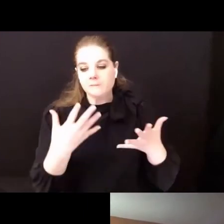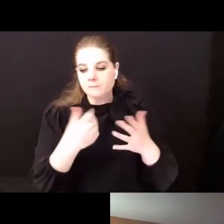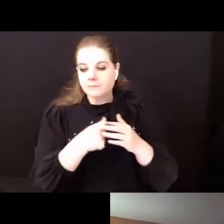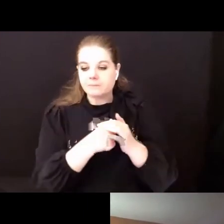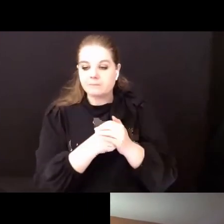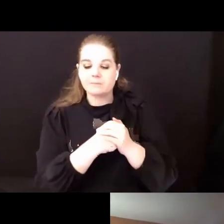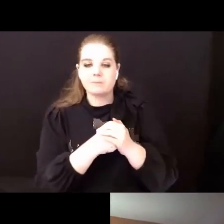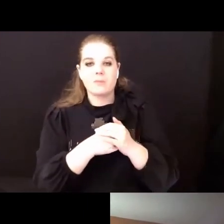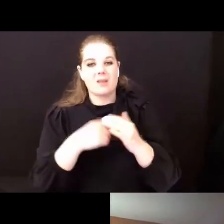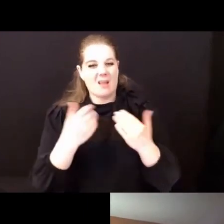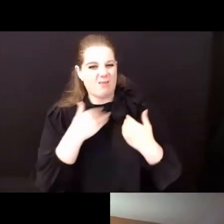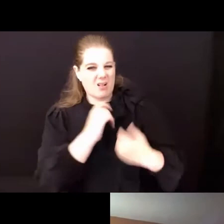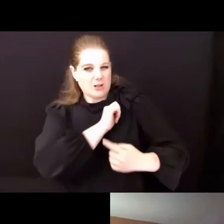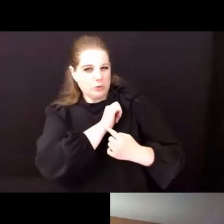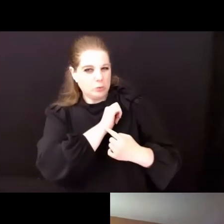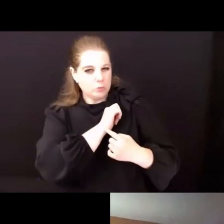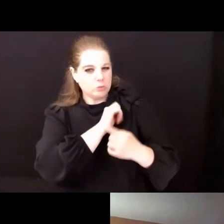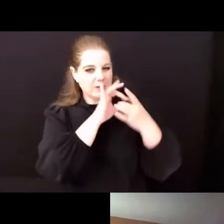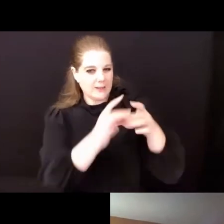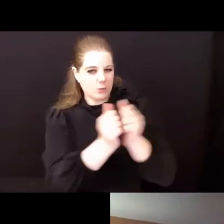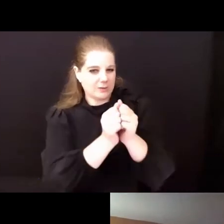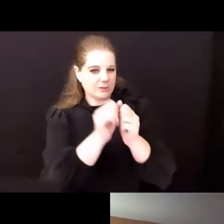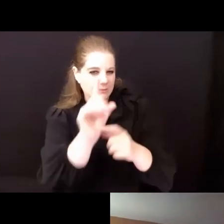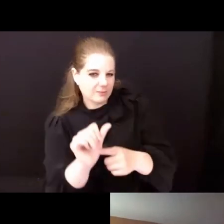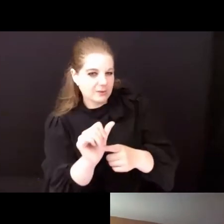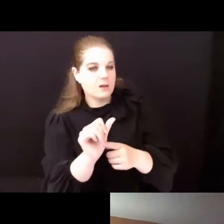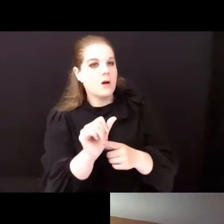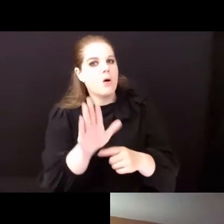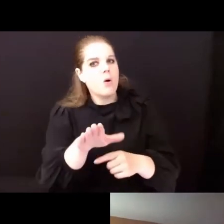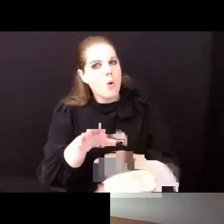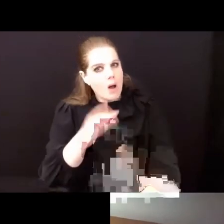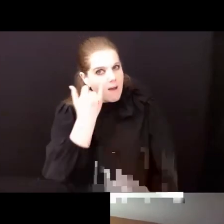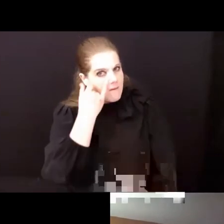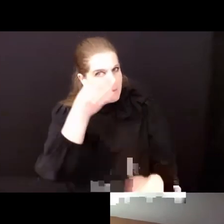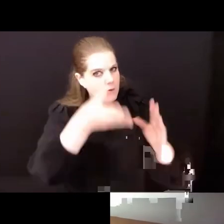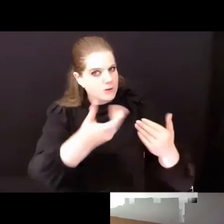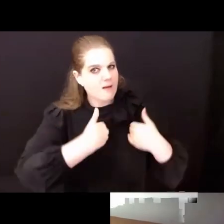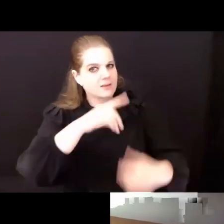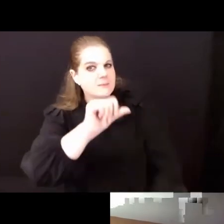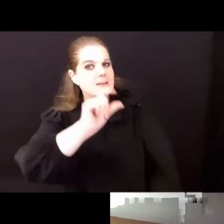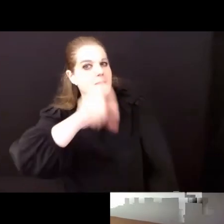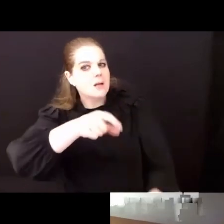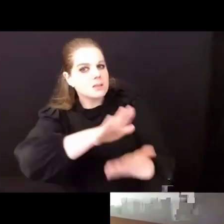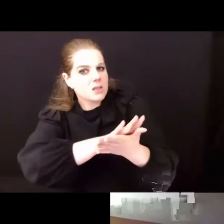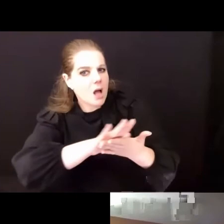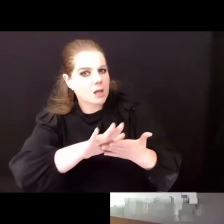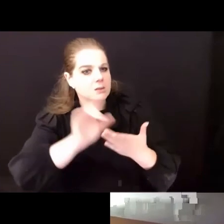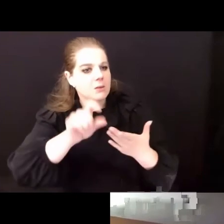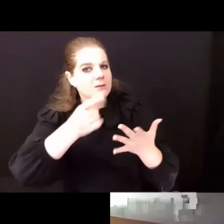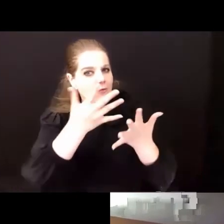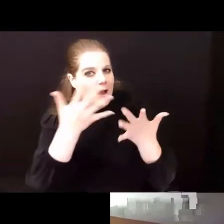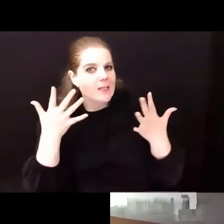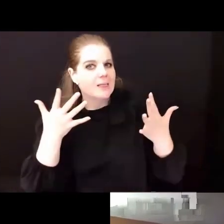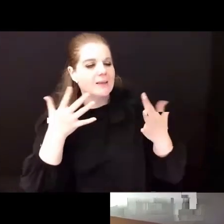people with disabilities that you gotta be kind to them, that they're nice, and you gotta